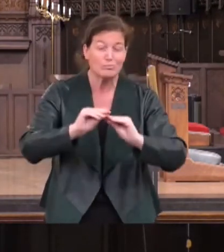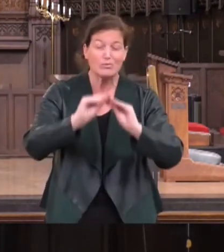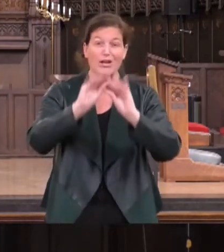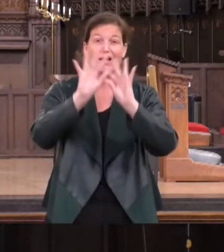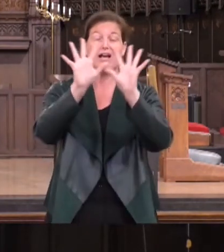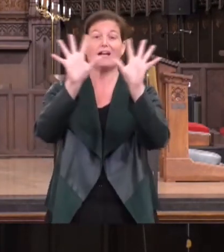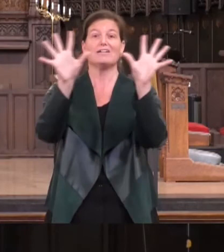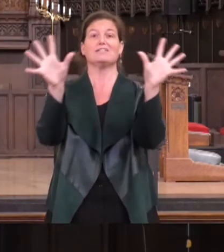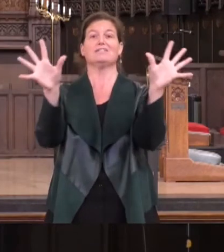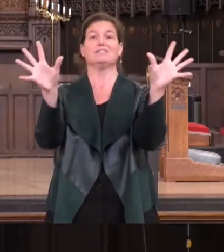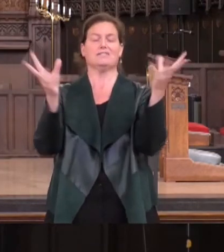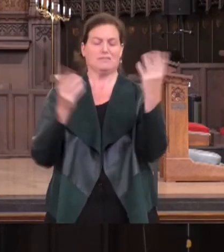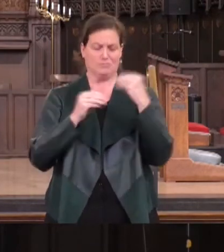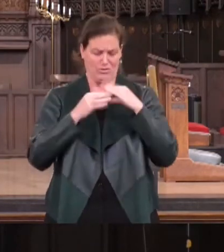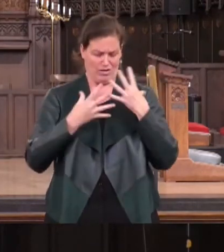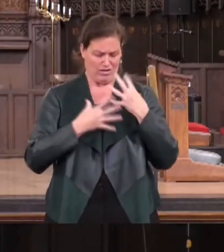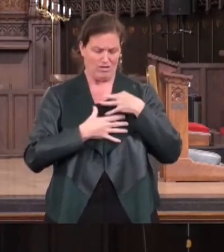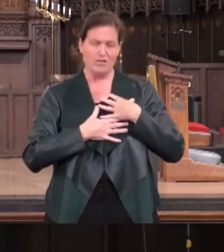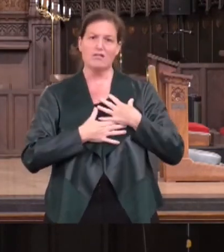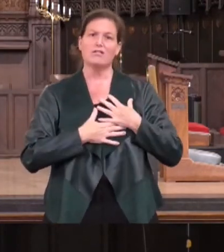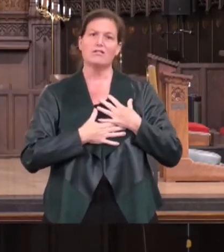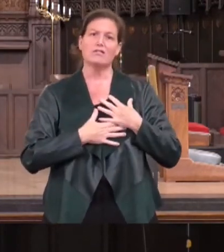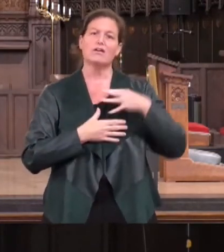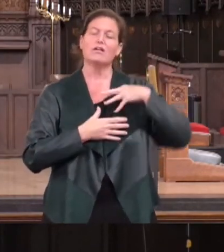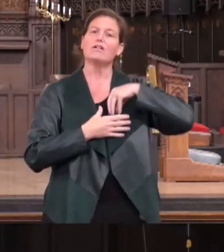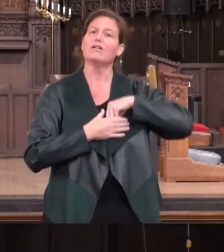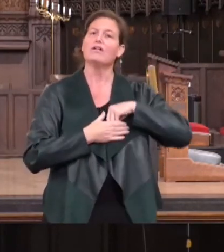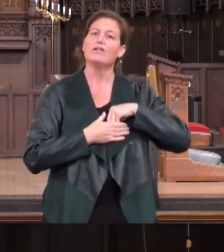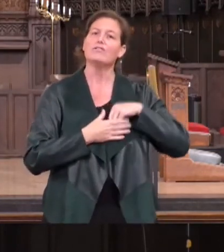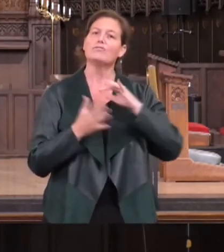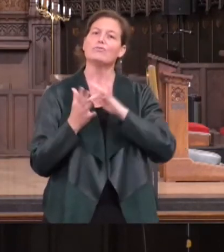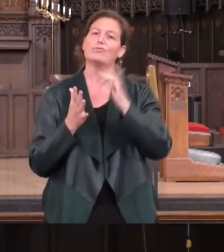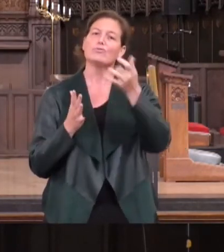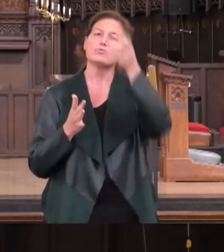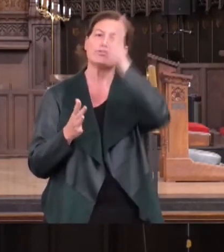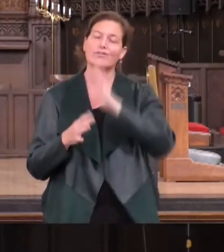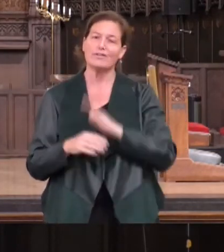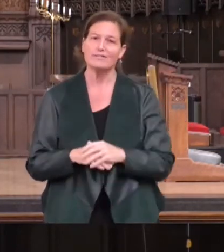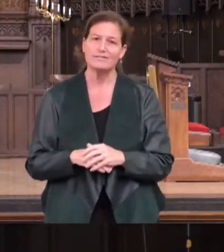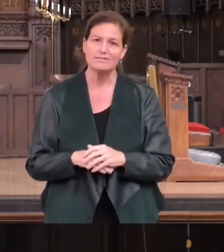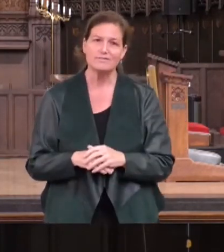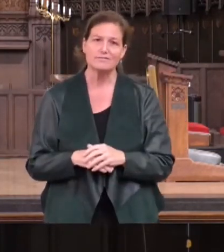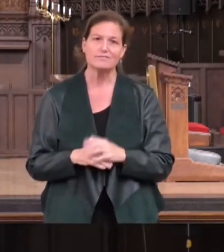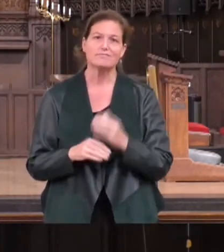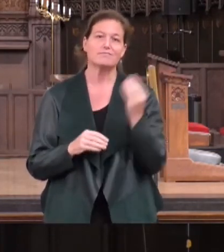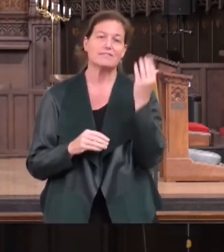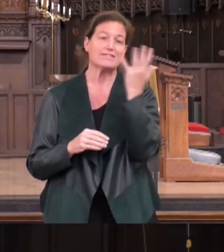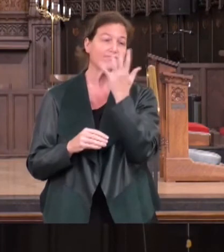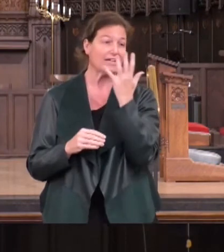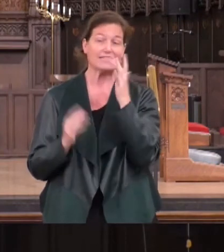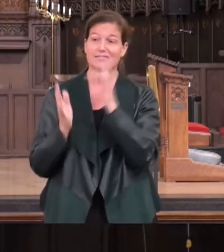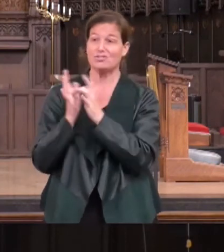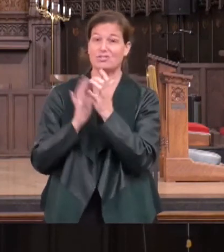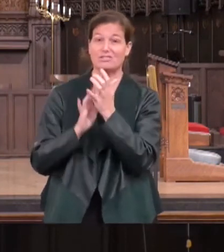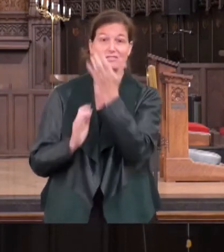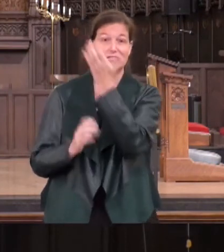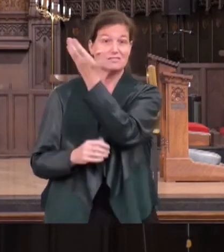our hearts to give the light of the knowledge of the glory of God in the face of Jesus Christ.